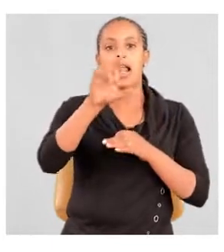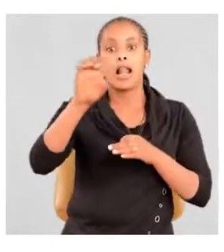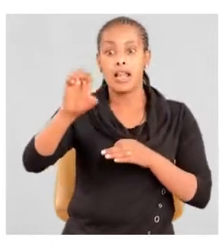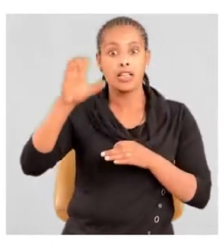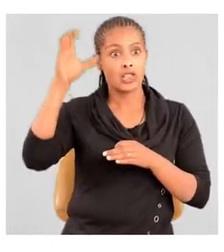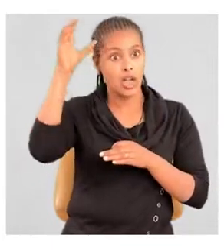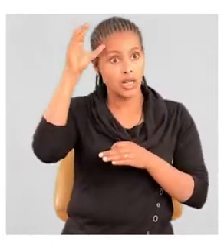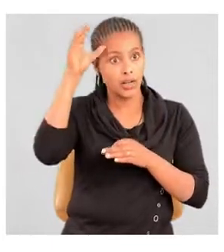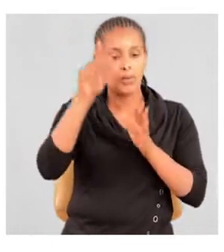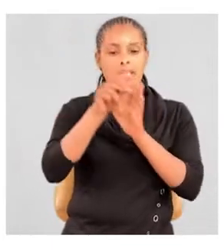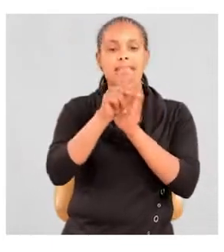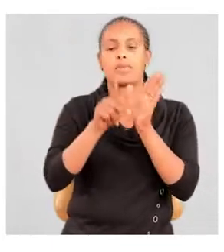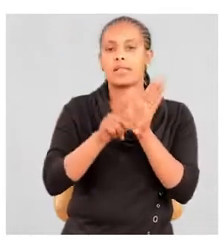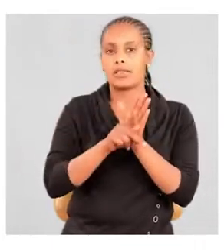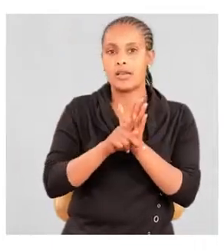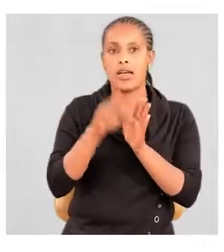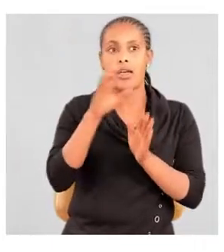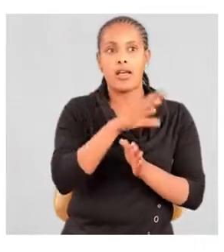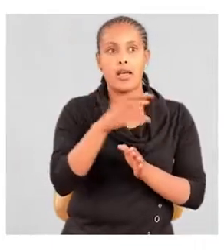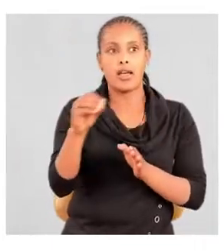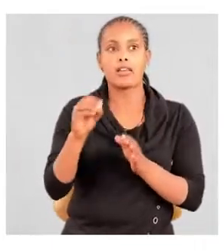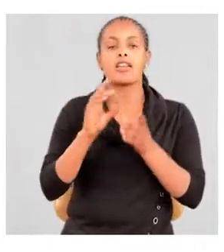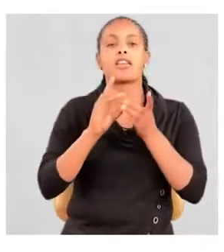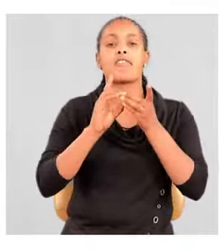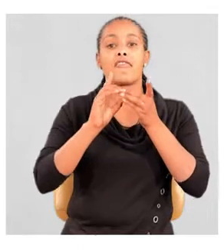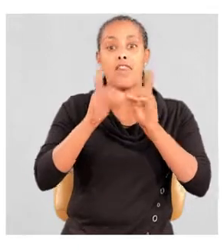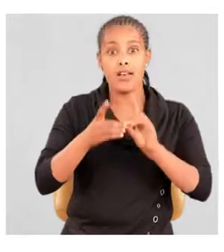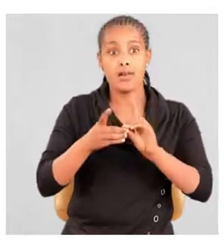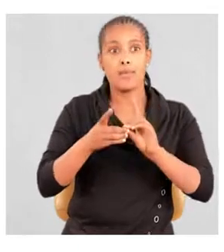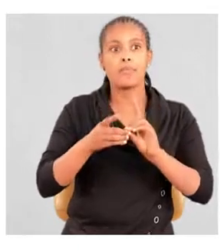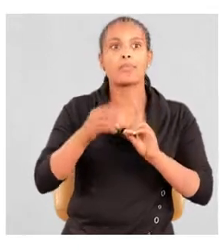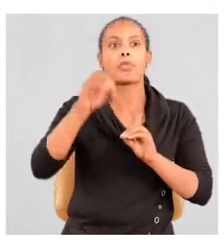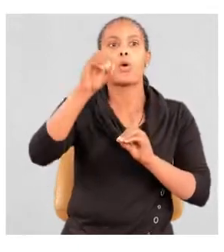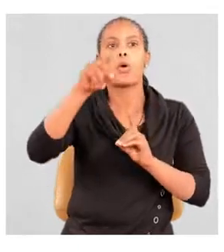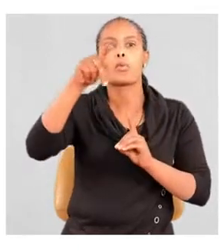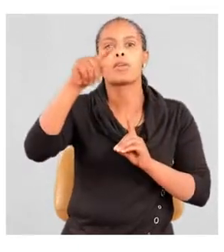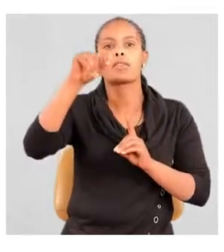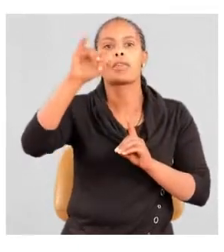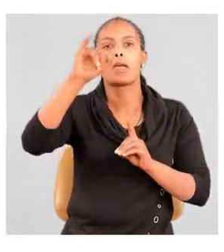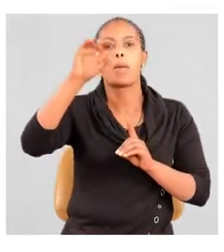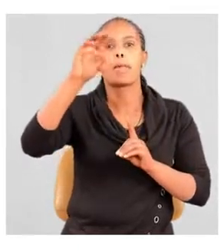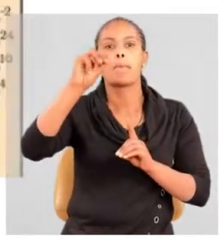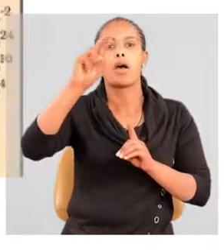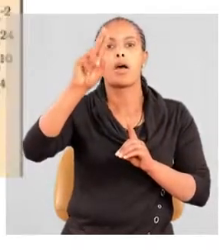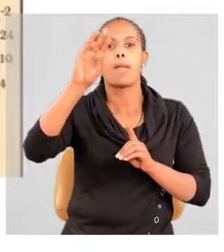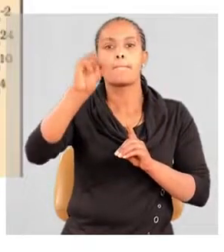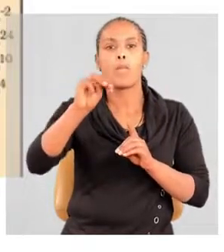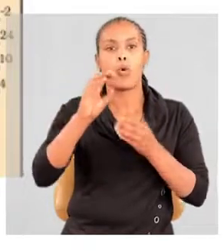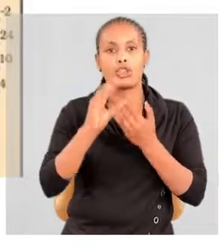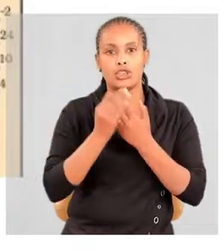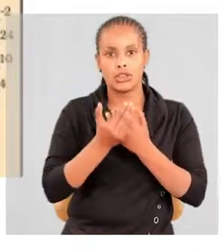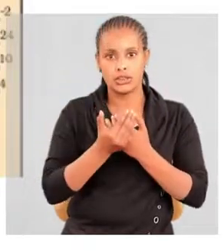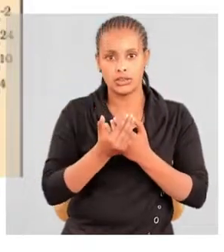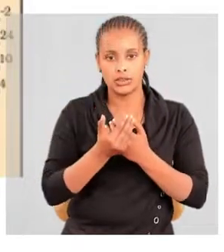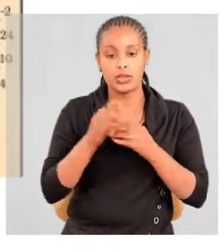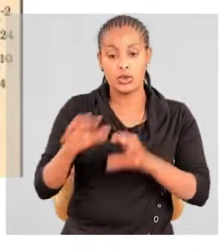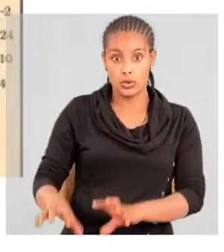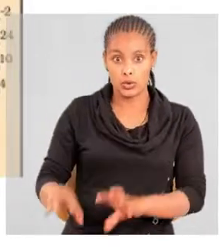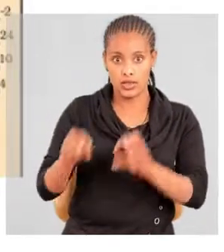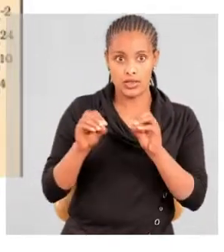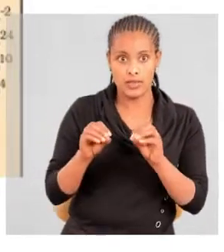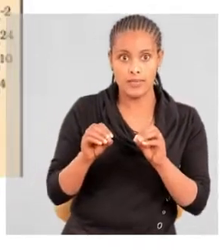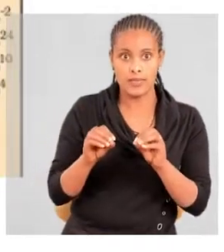Chatelier's principle, and define optimum conditions.